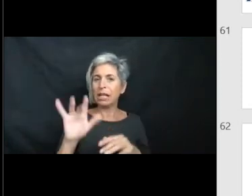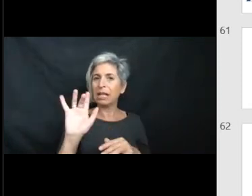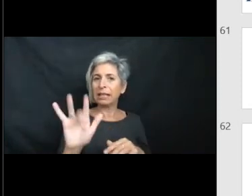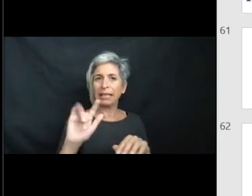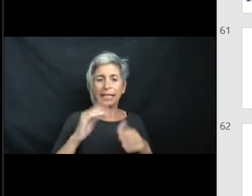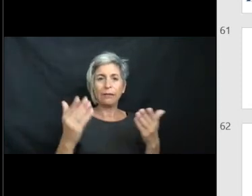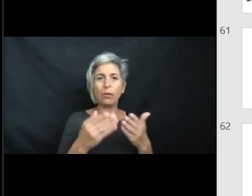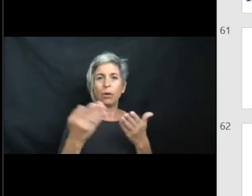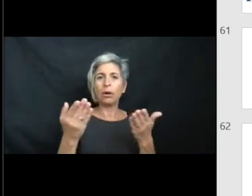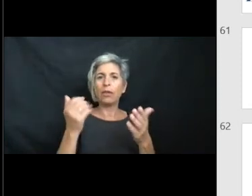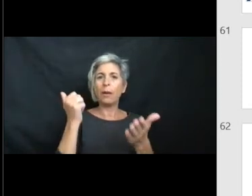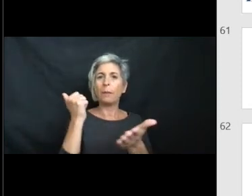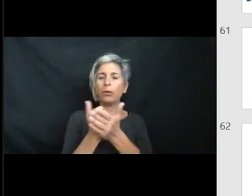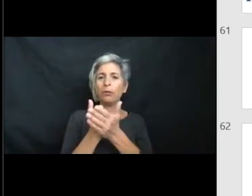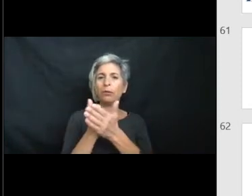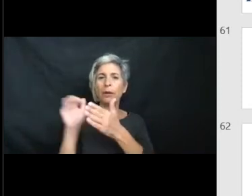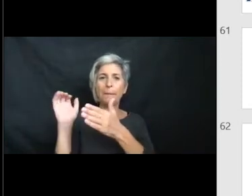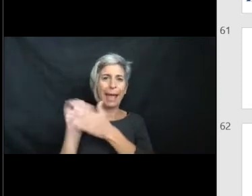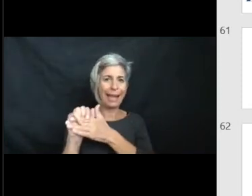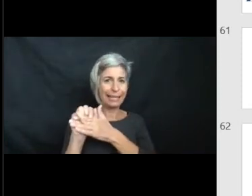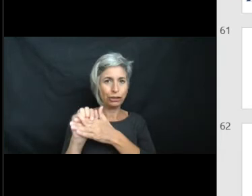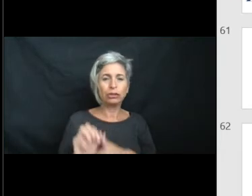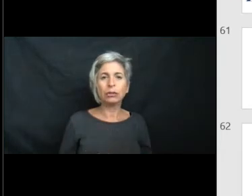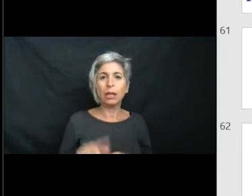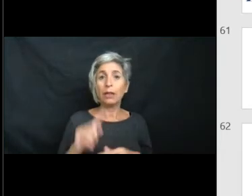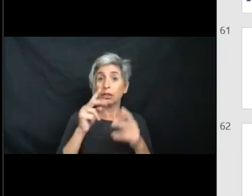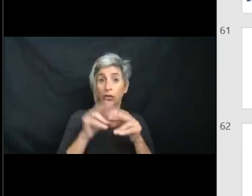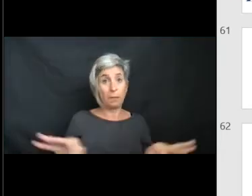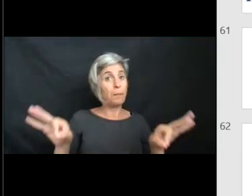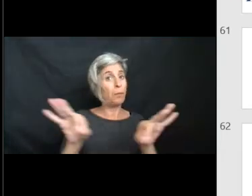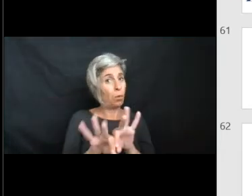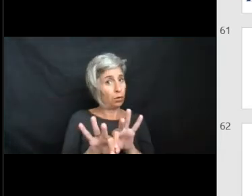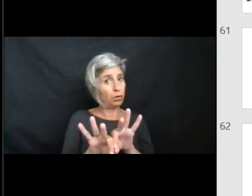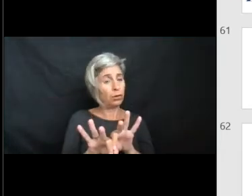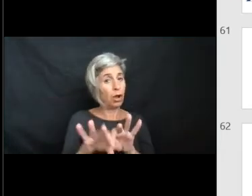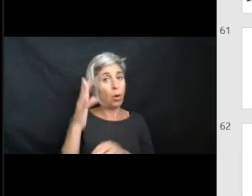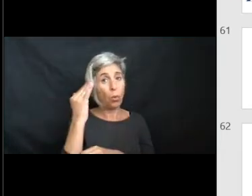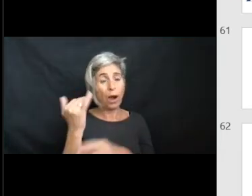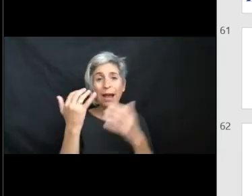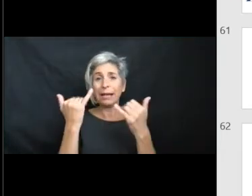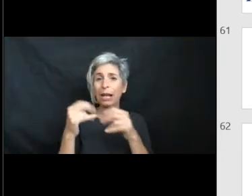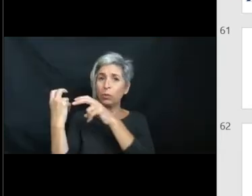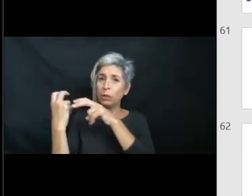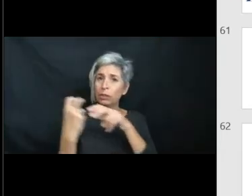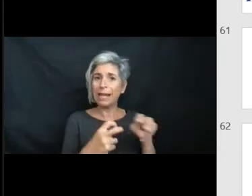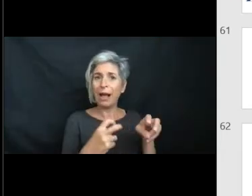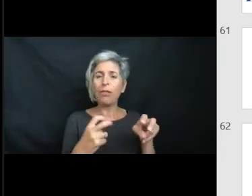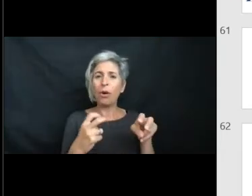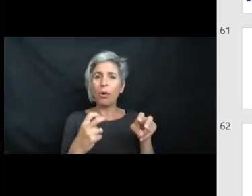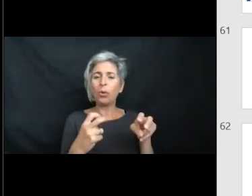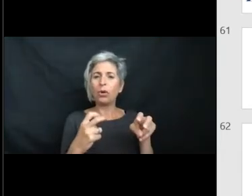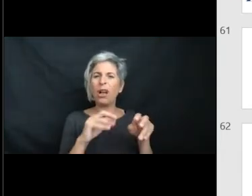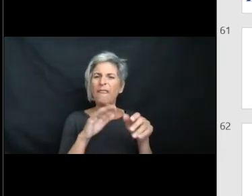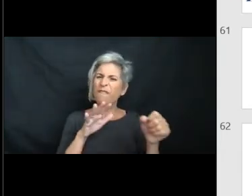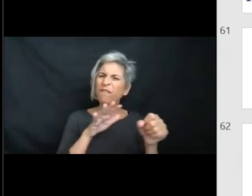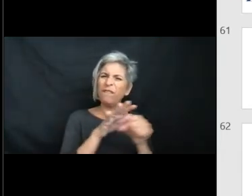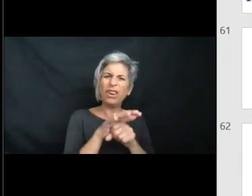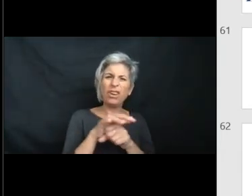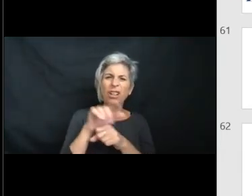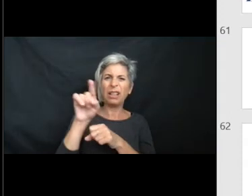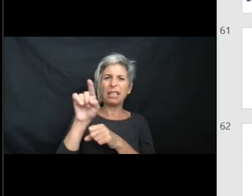approved package. This is an important milestone for you folks because you can now download this entire zip file